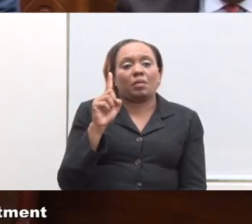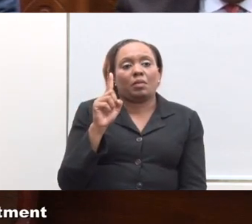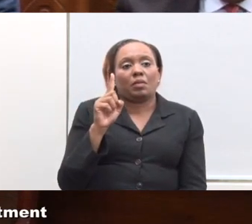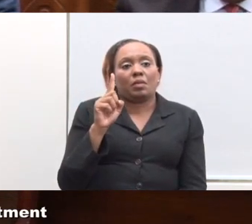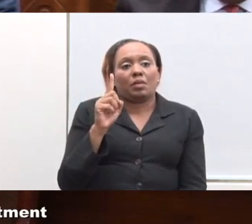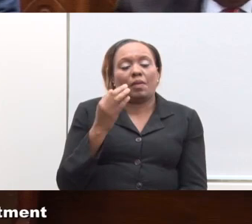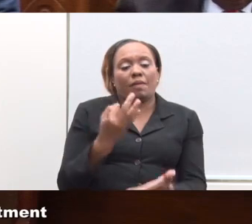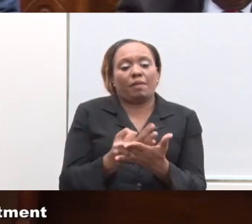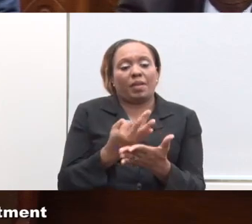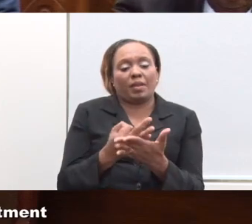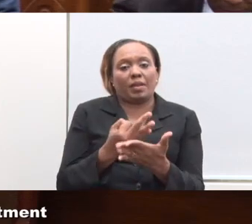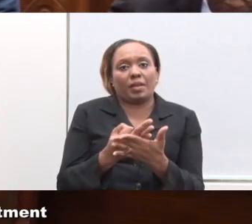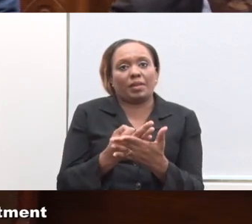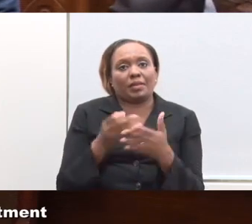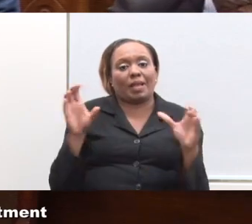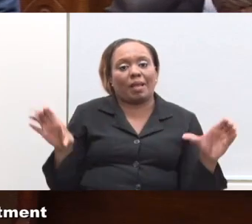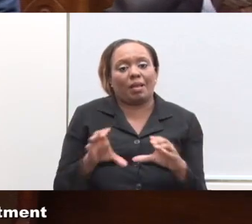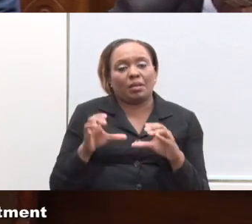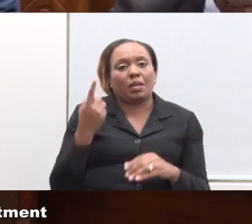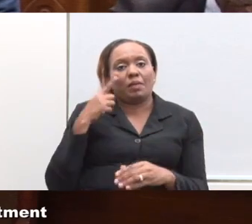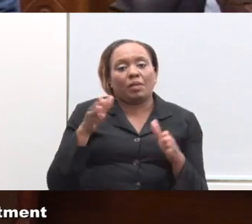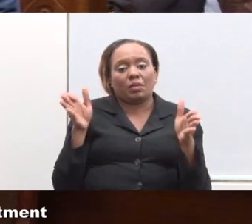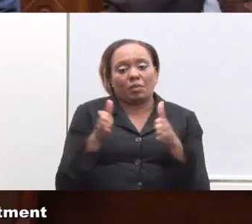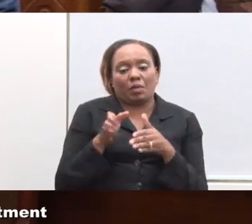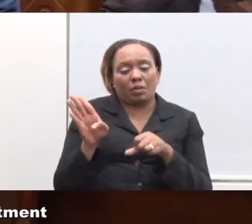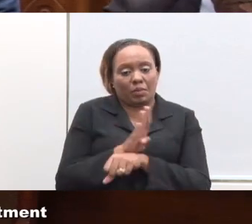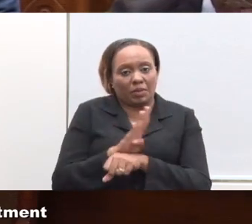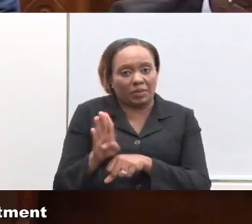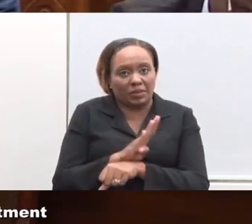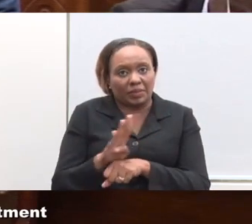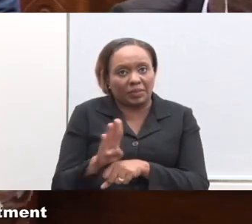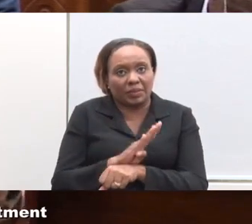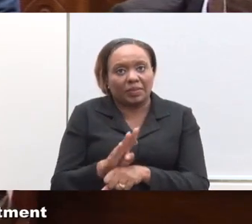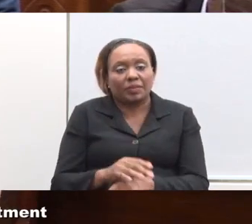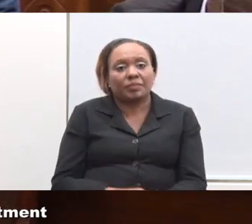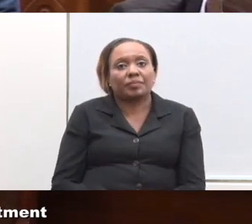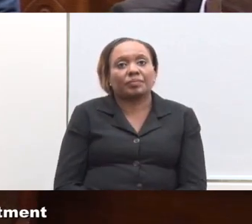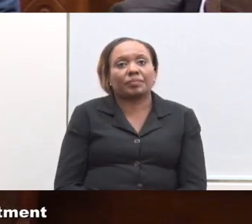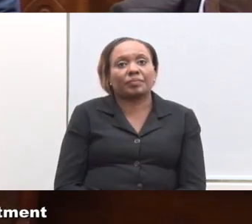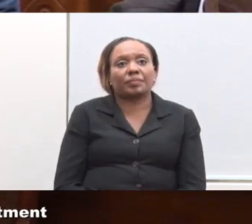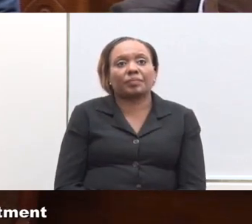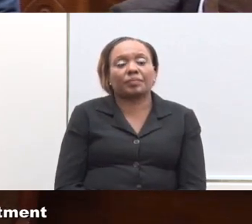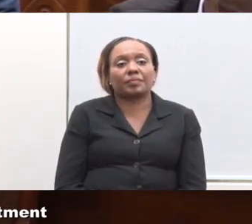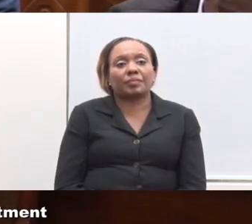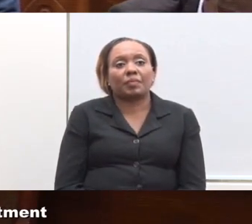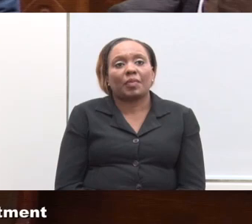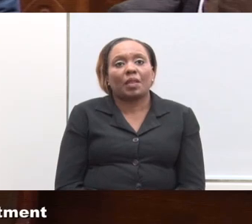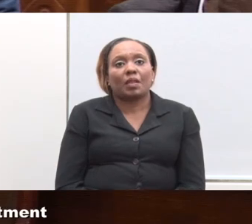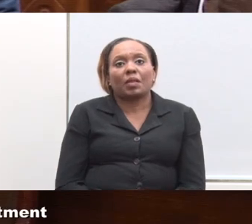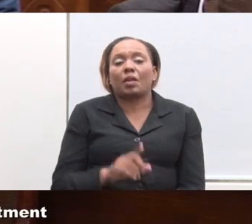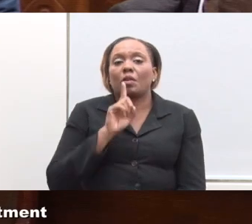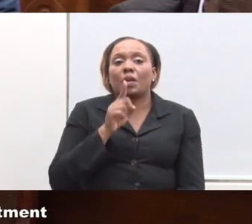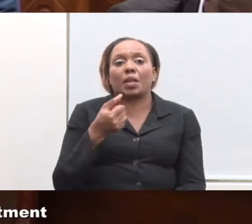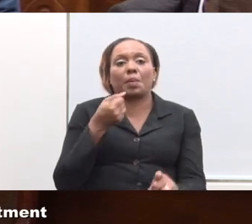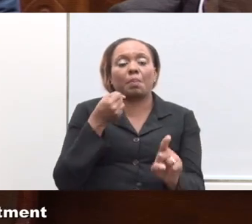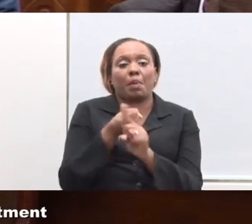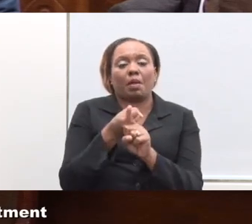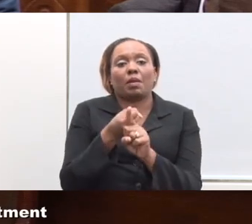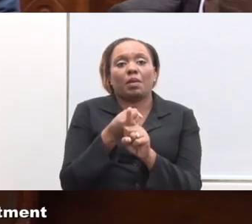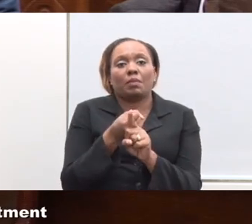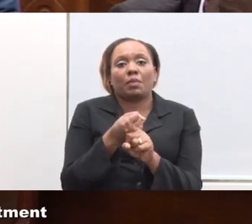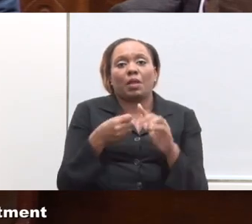for corporates and small businesses. Now, who are directly impacted by COVID-19 as